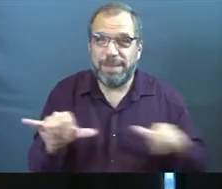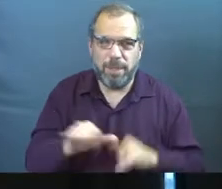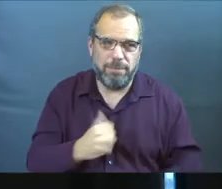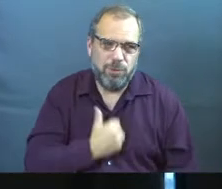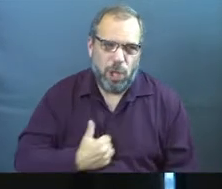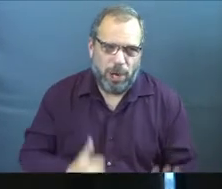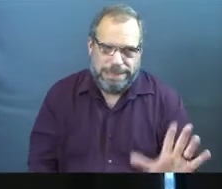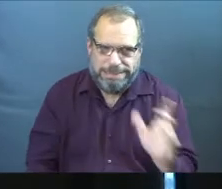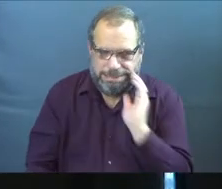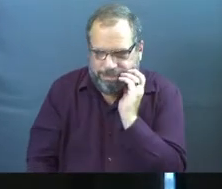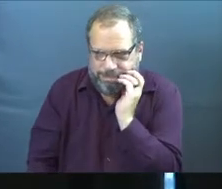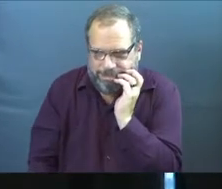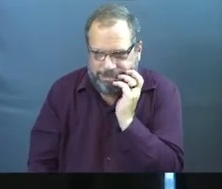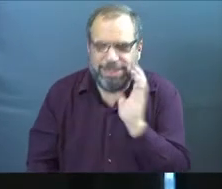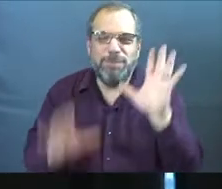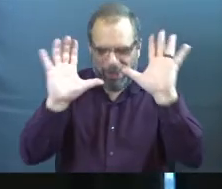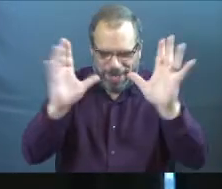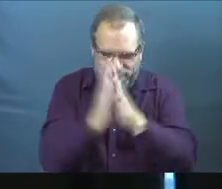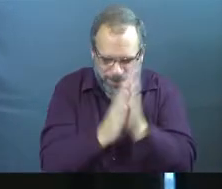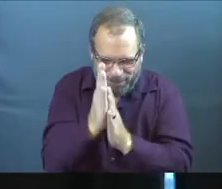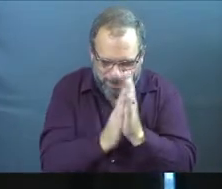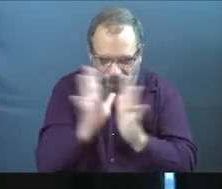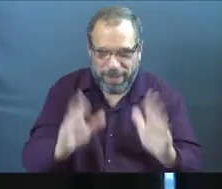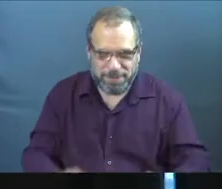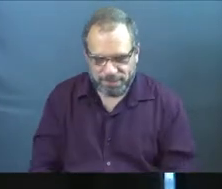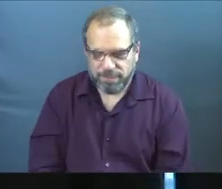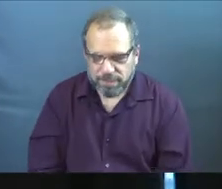Sorry. All right.